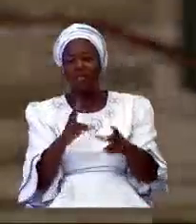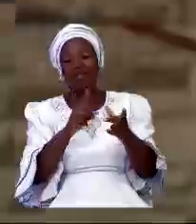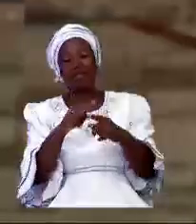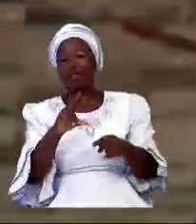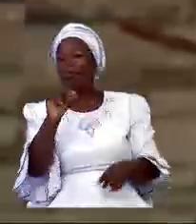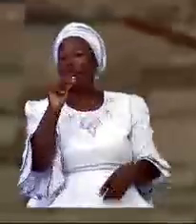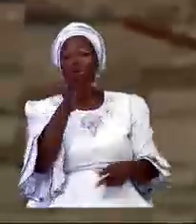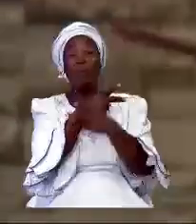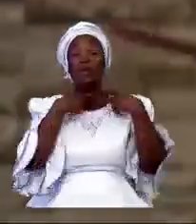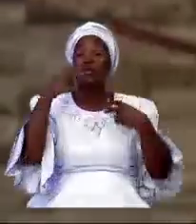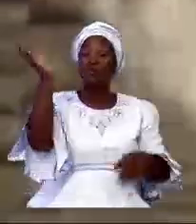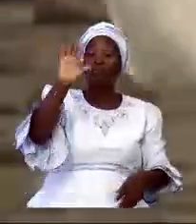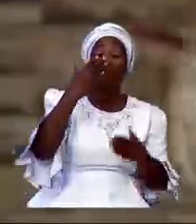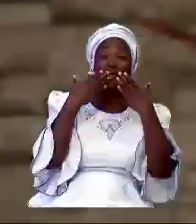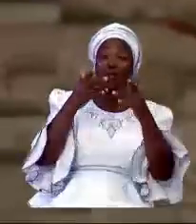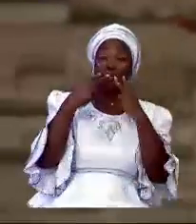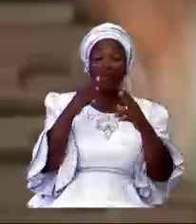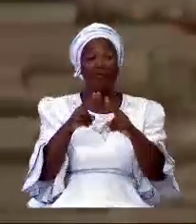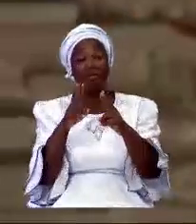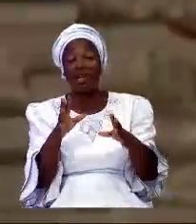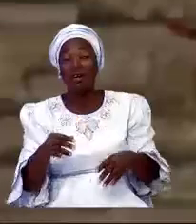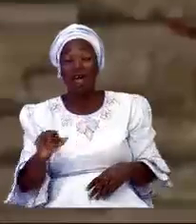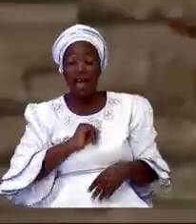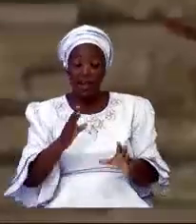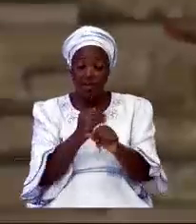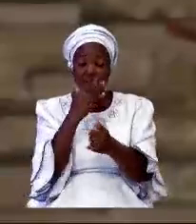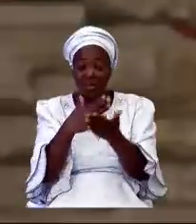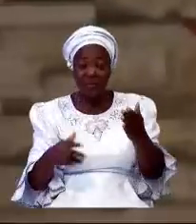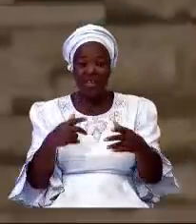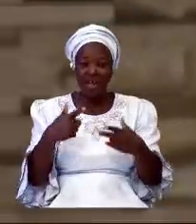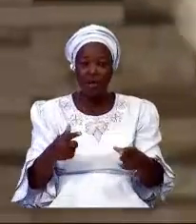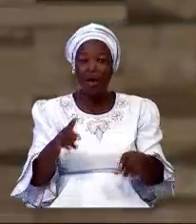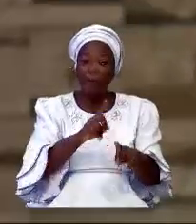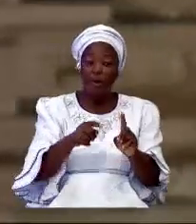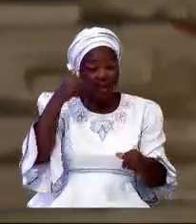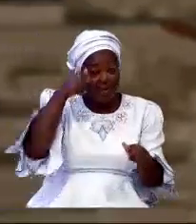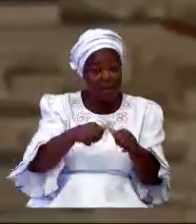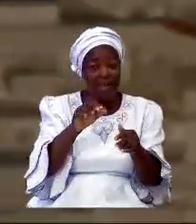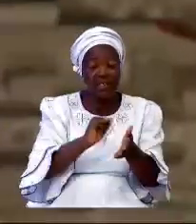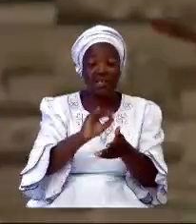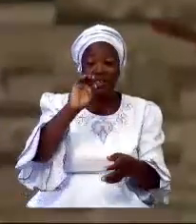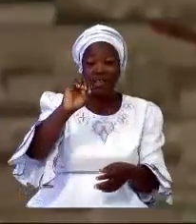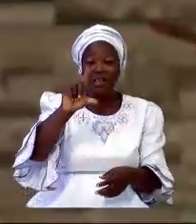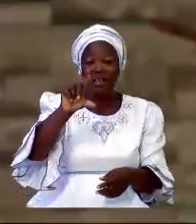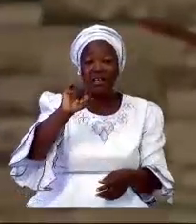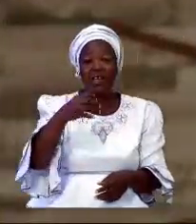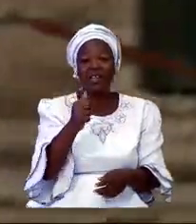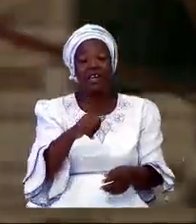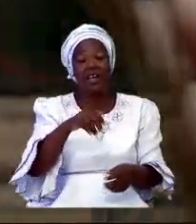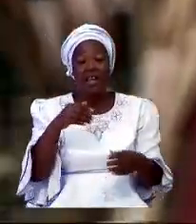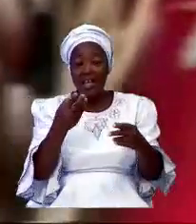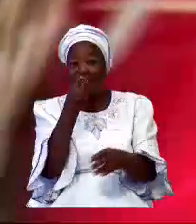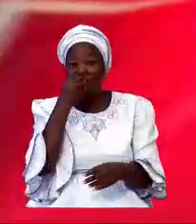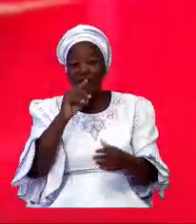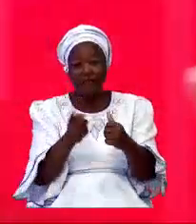5 o'clock this evening, come back. Oh, he says, Pastor, thank you very much. I got something now.